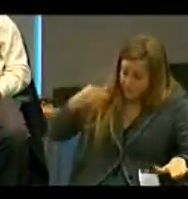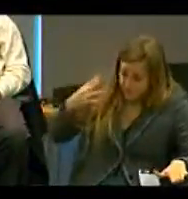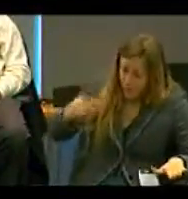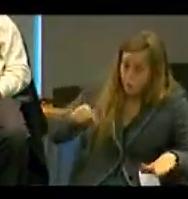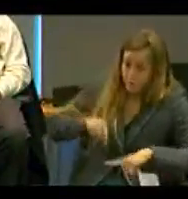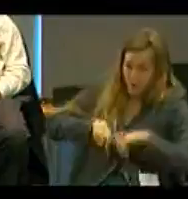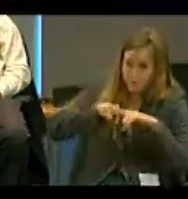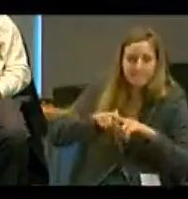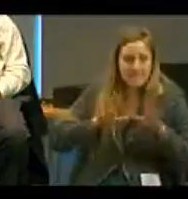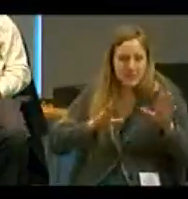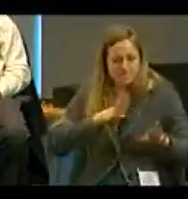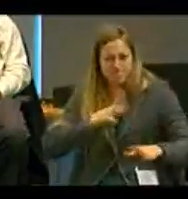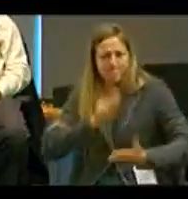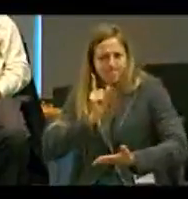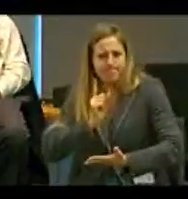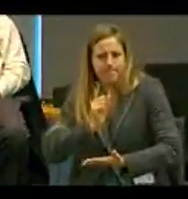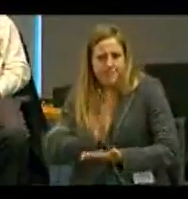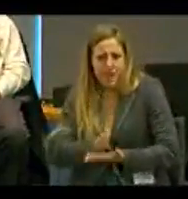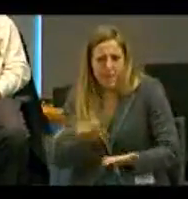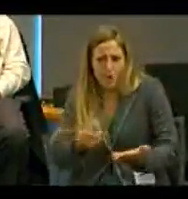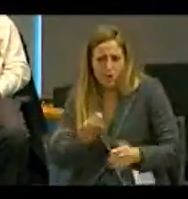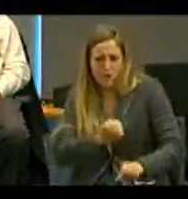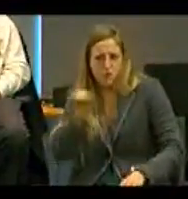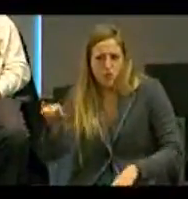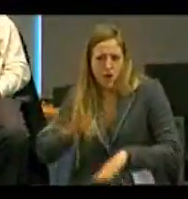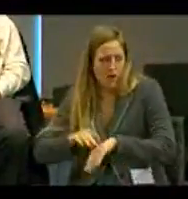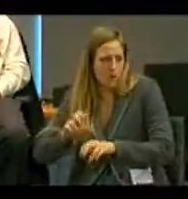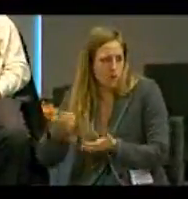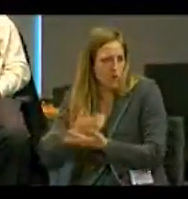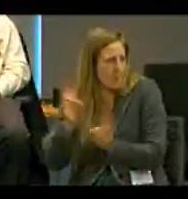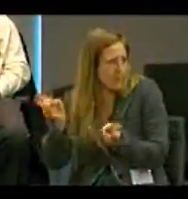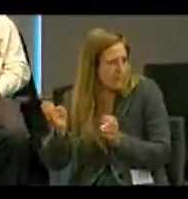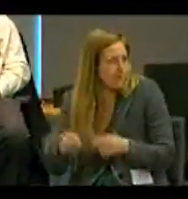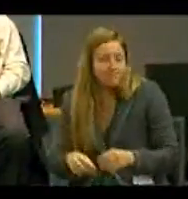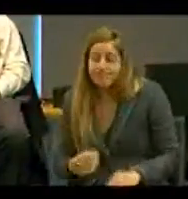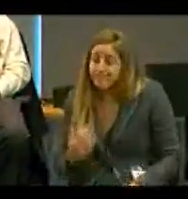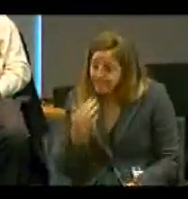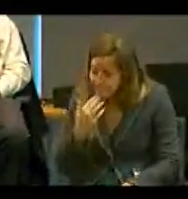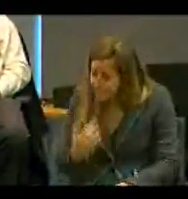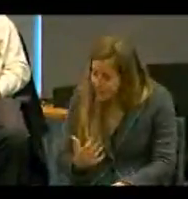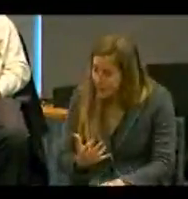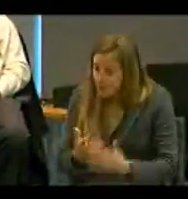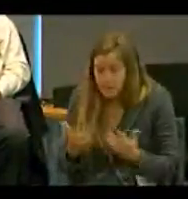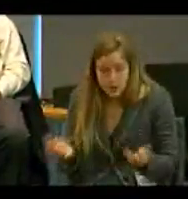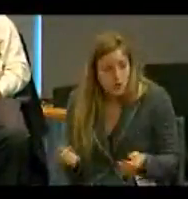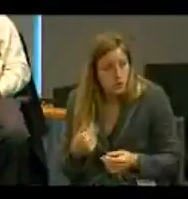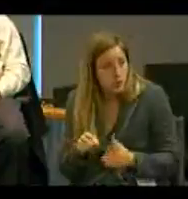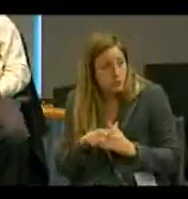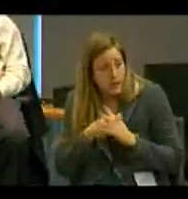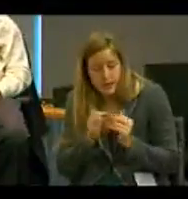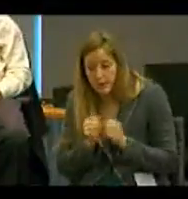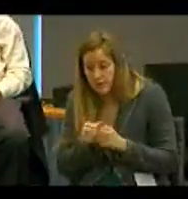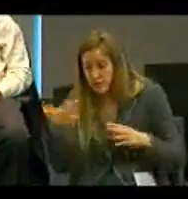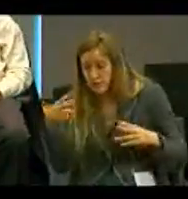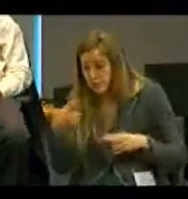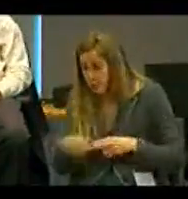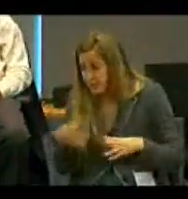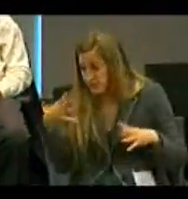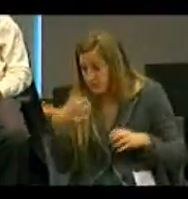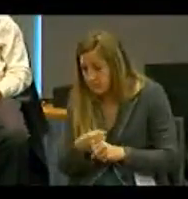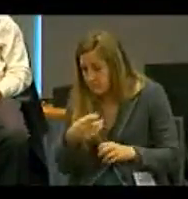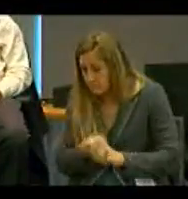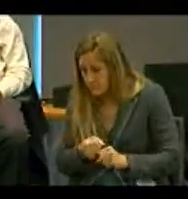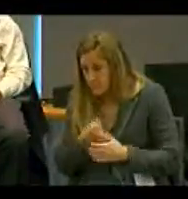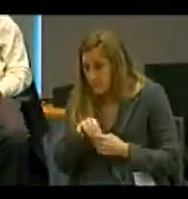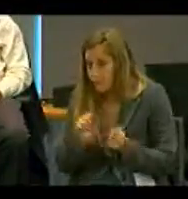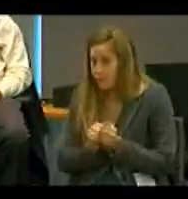here and move on. Thank you, Vice Chair. Thank you very much. We began this briefing with words like, with regard